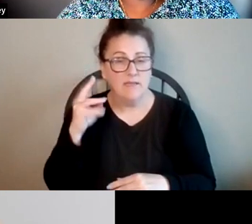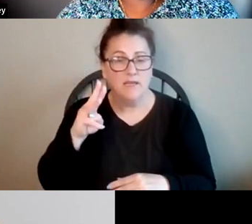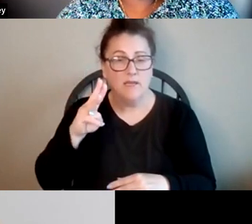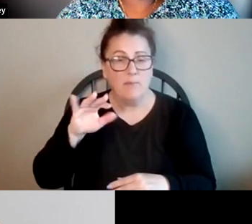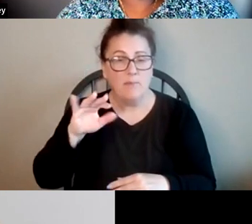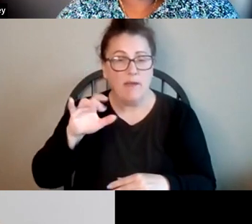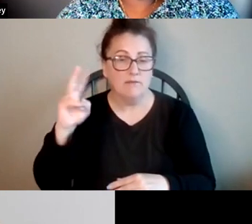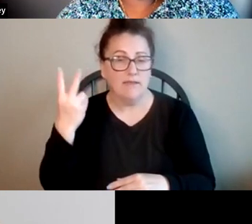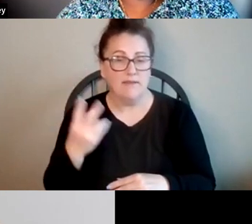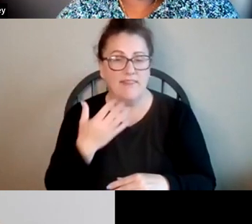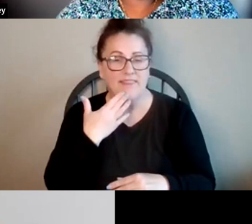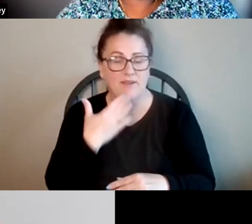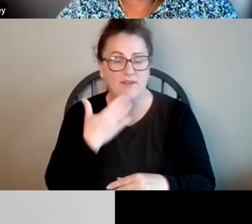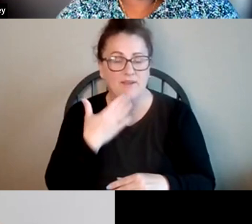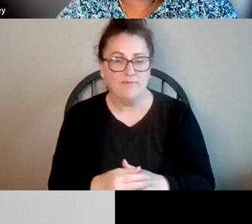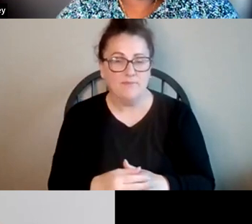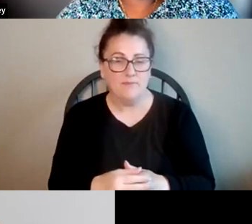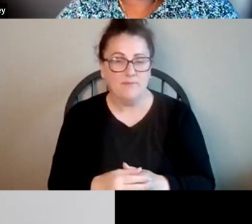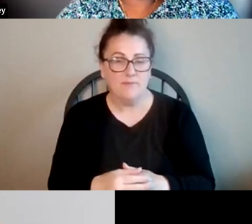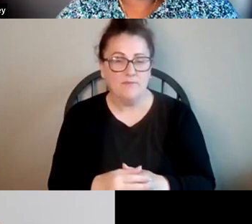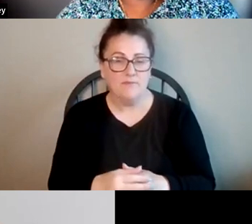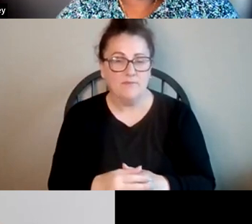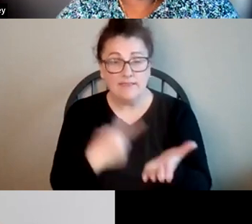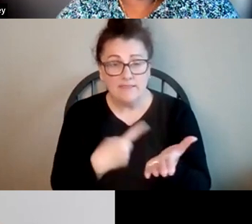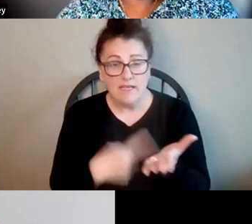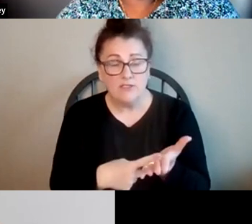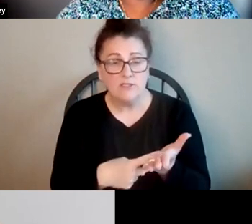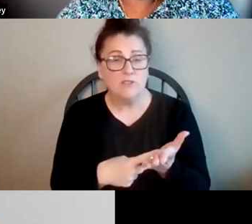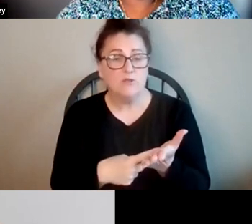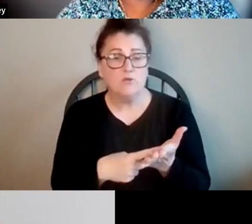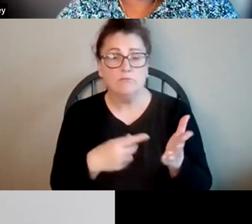Second. Thank you very much. Any discussion or objection?